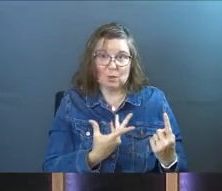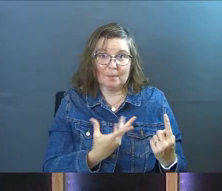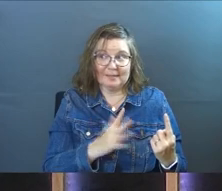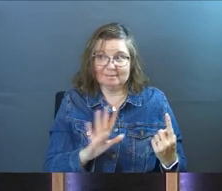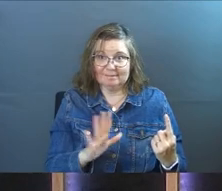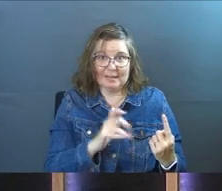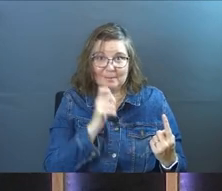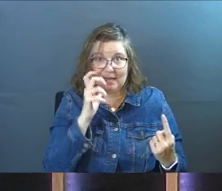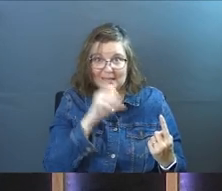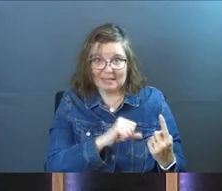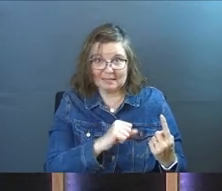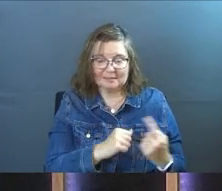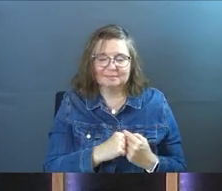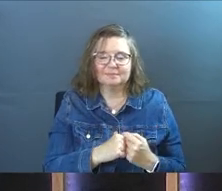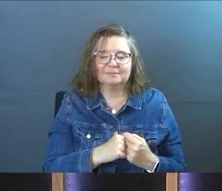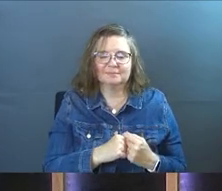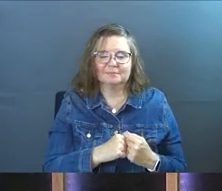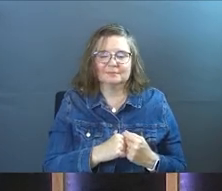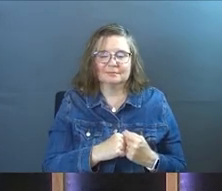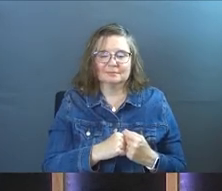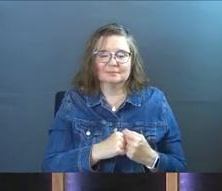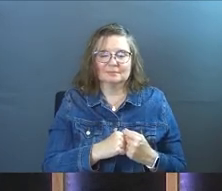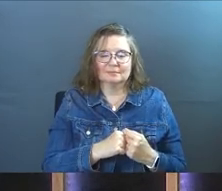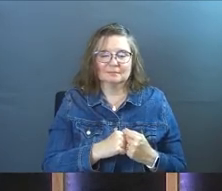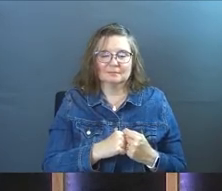me, okay? I'm not guessing there.